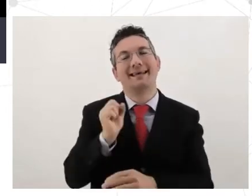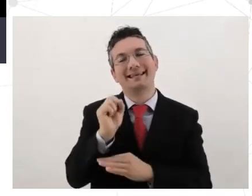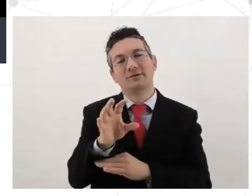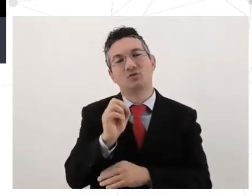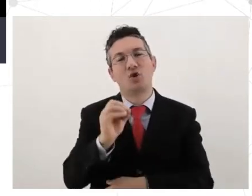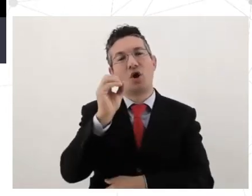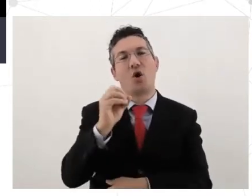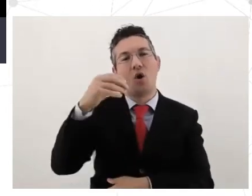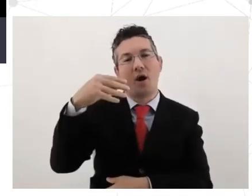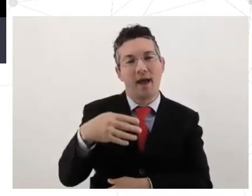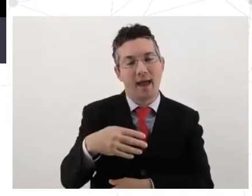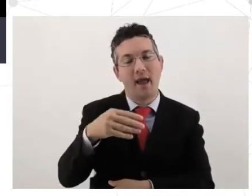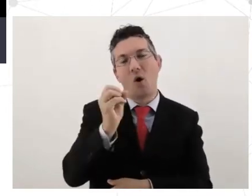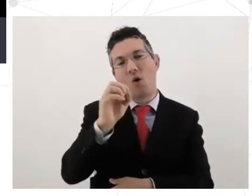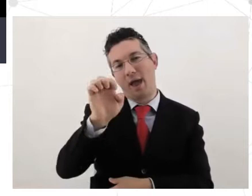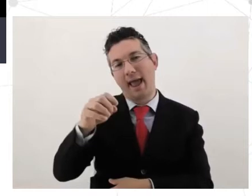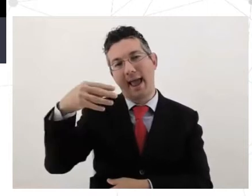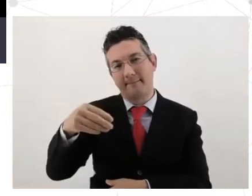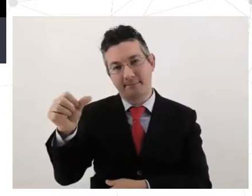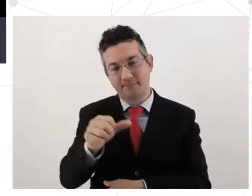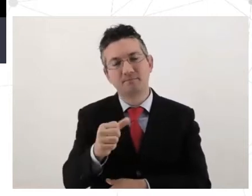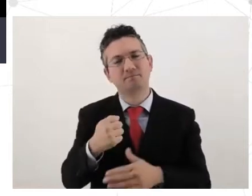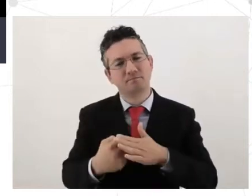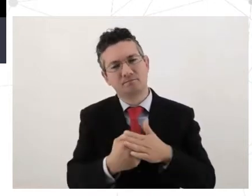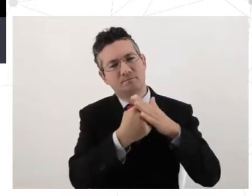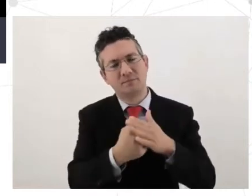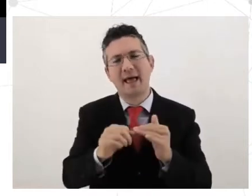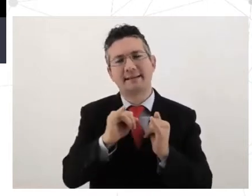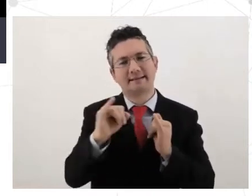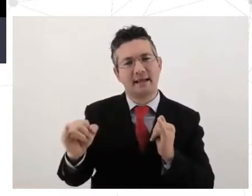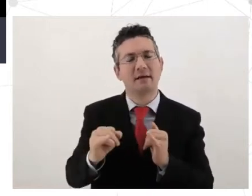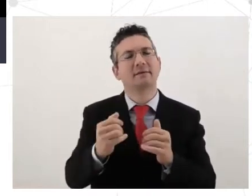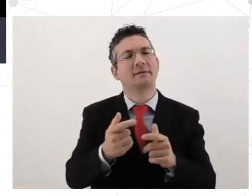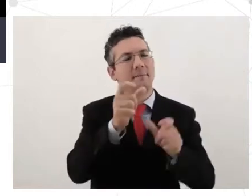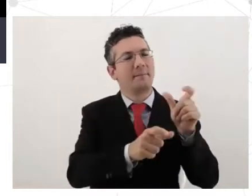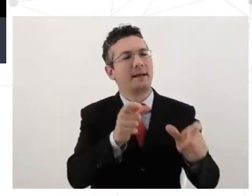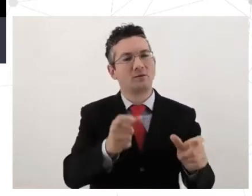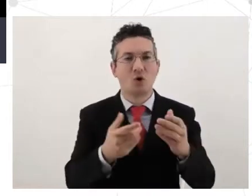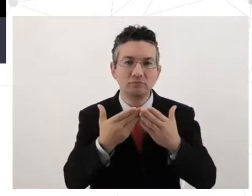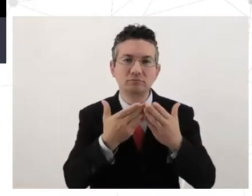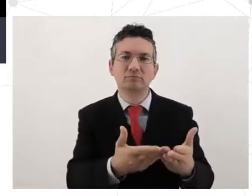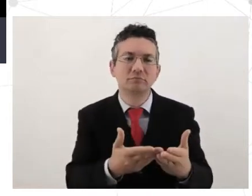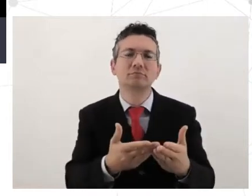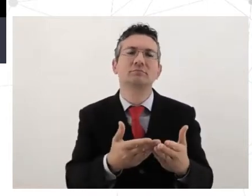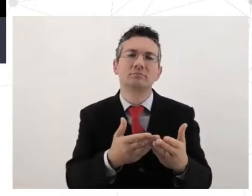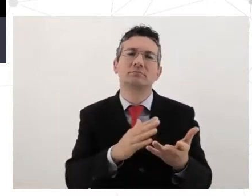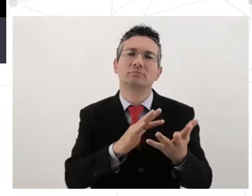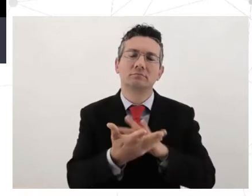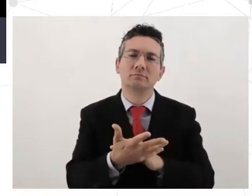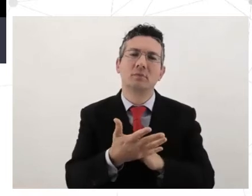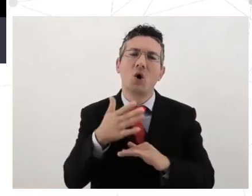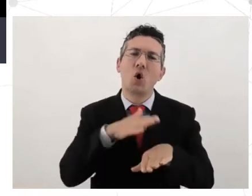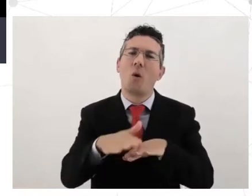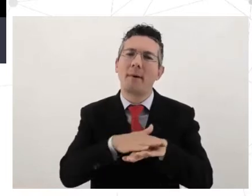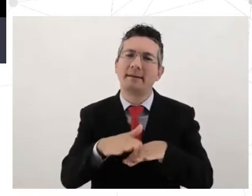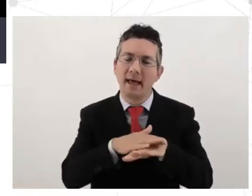closely together with the Soundscape team, with a strong focus on enabling orientation and mobility instructors to provide remote